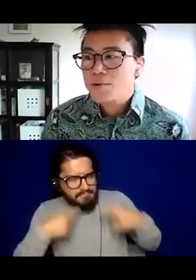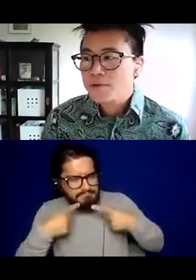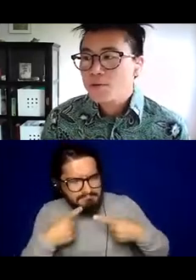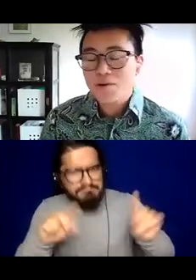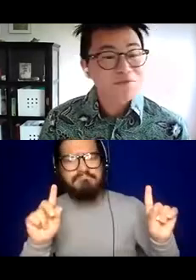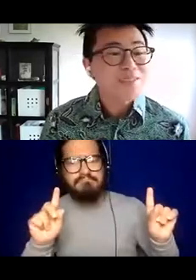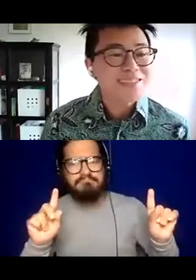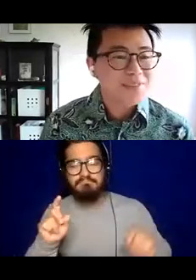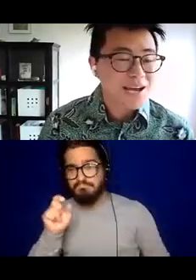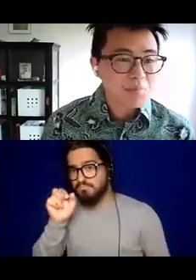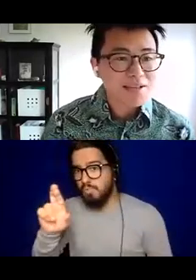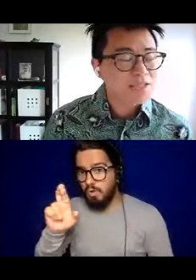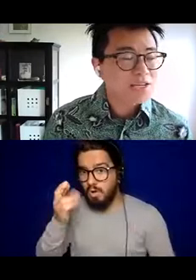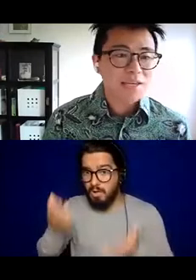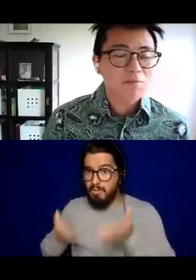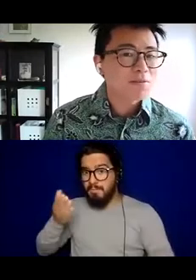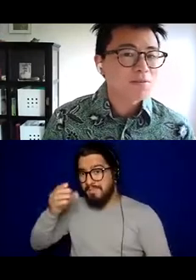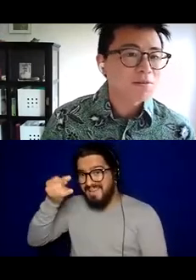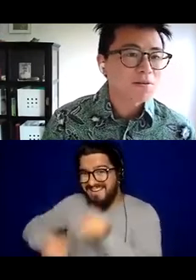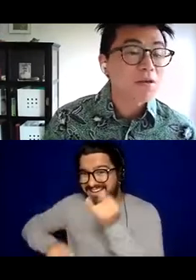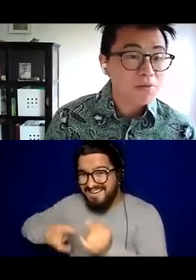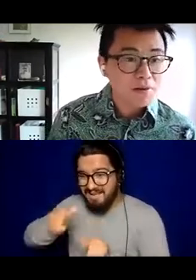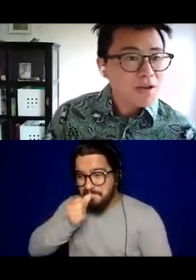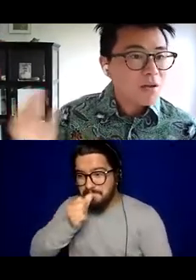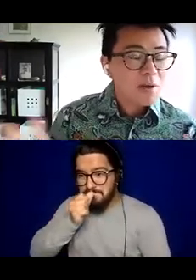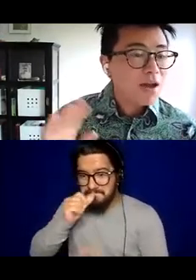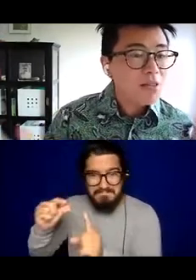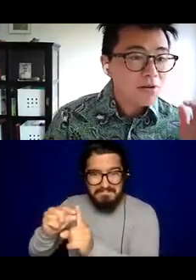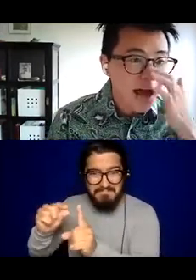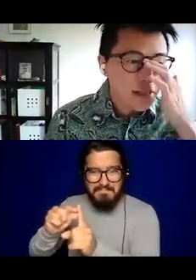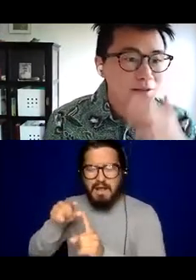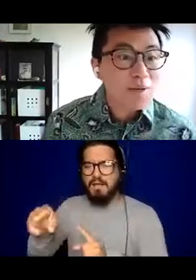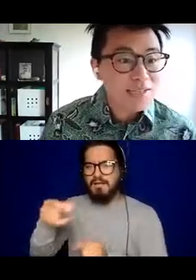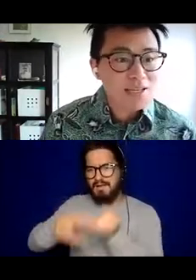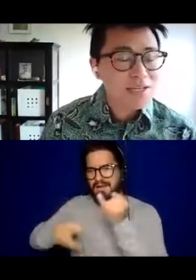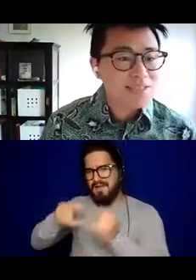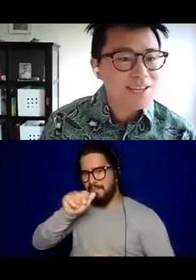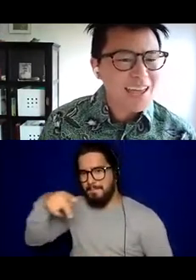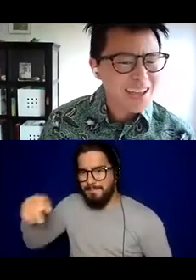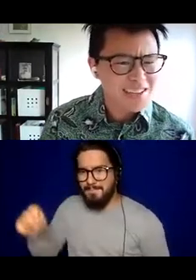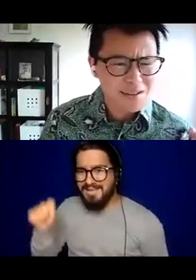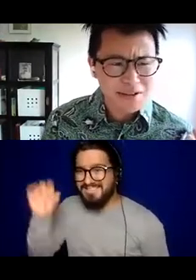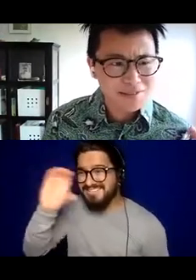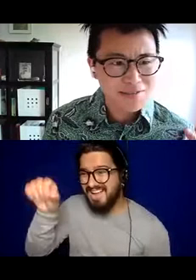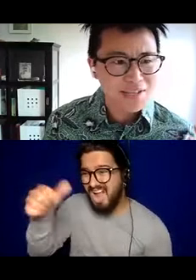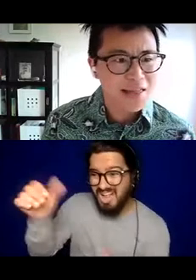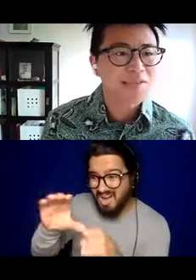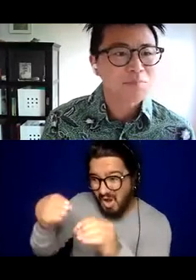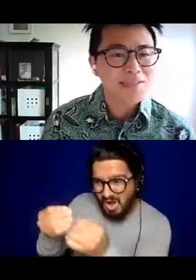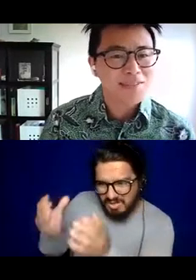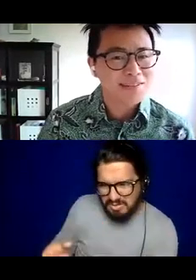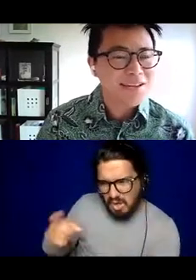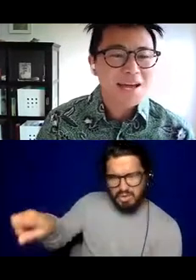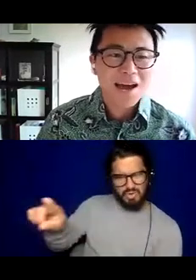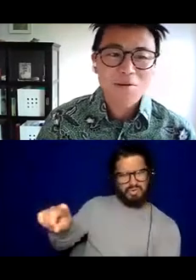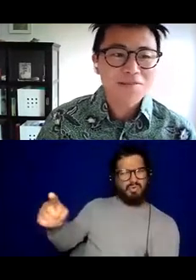Or for instance, with LastPass, checking in with your maybe other allied organizations and saying, hey, is anyone else using